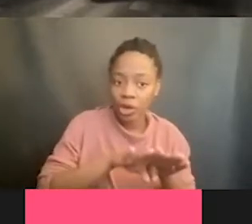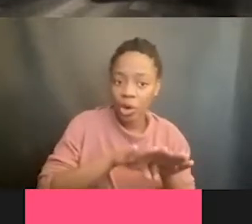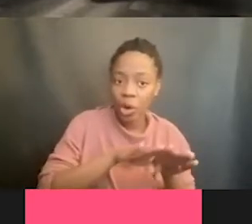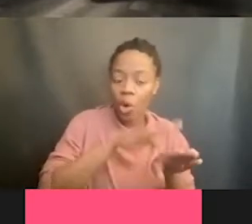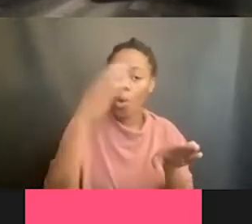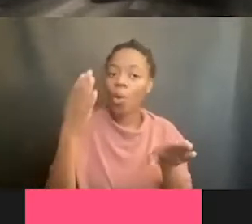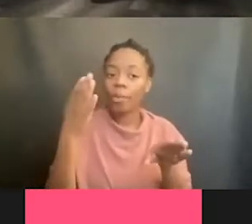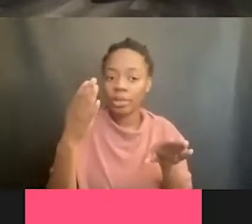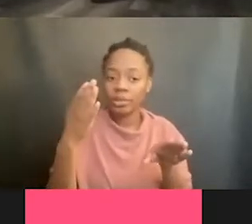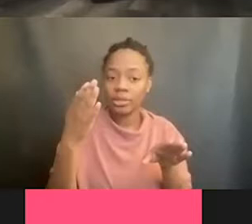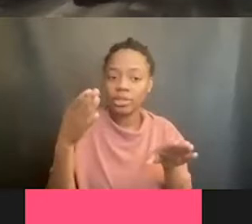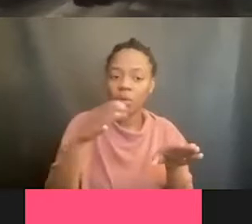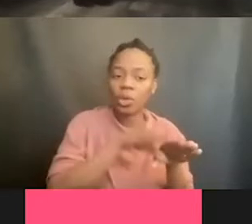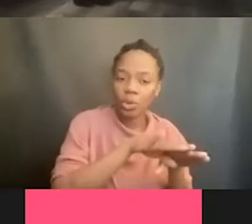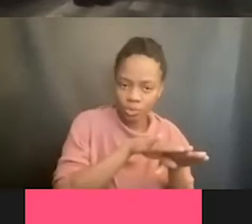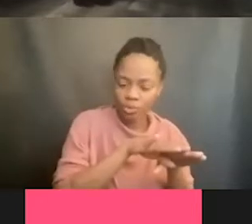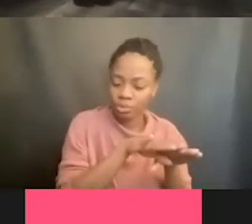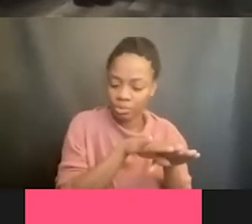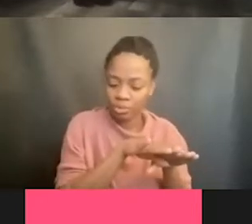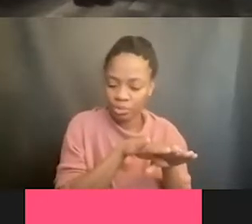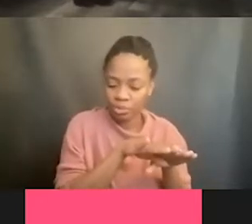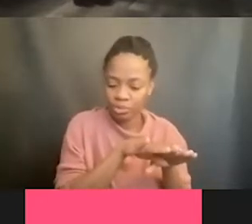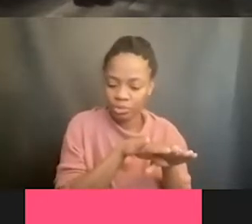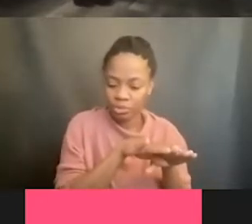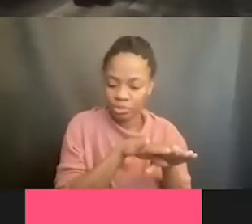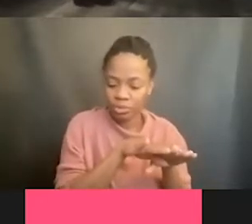again with your foot, and then come together.